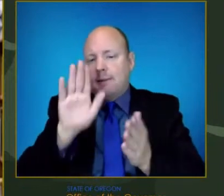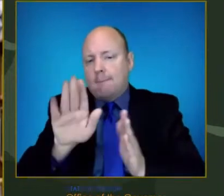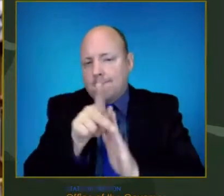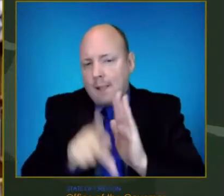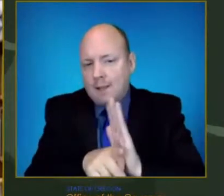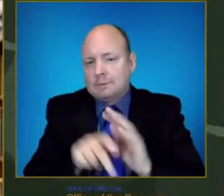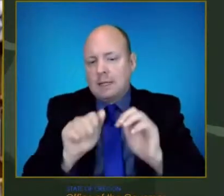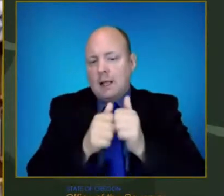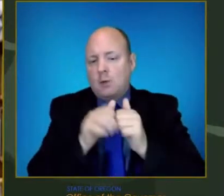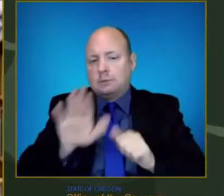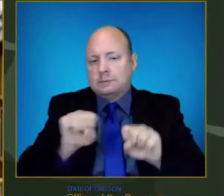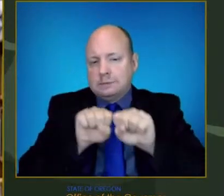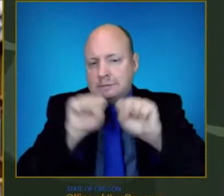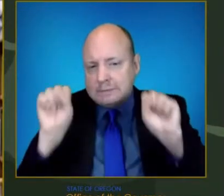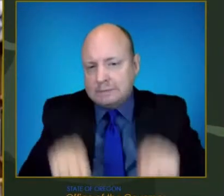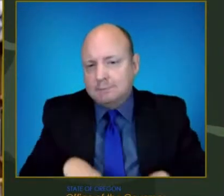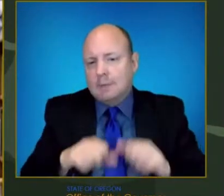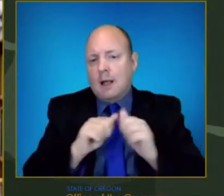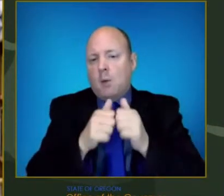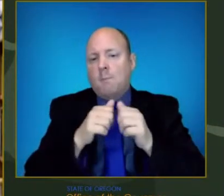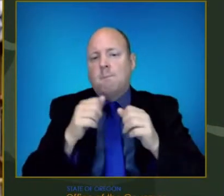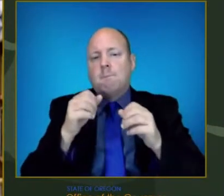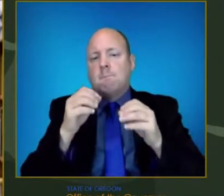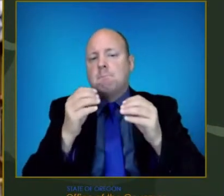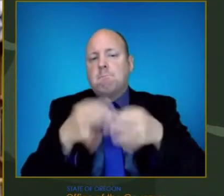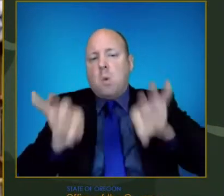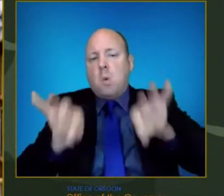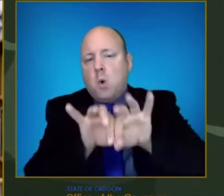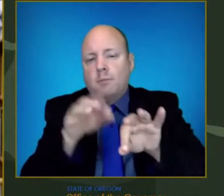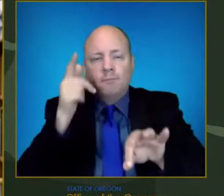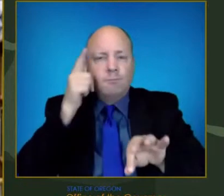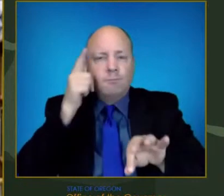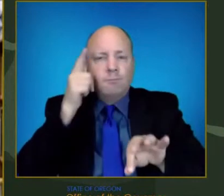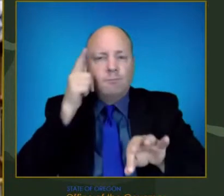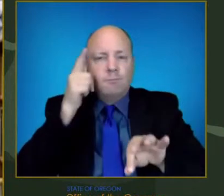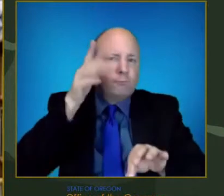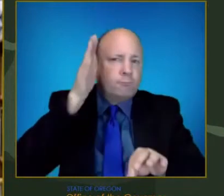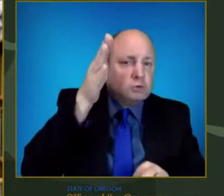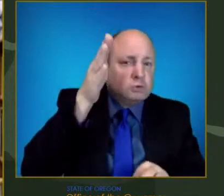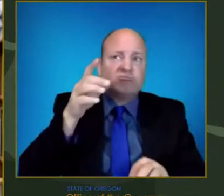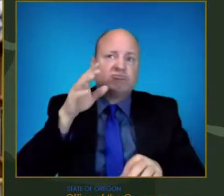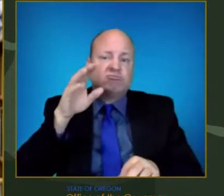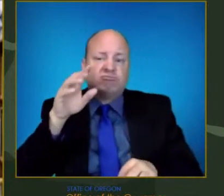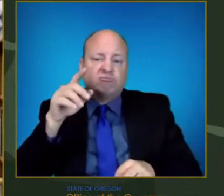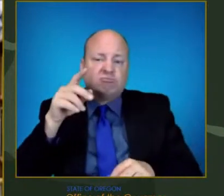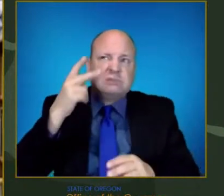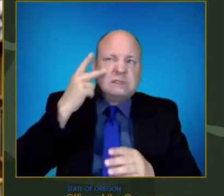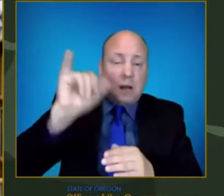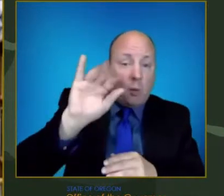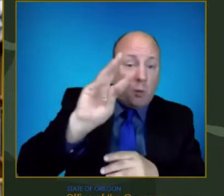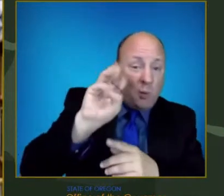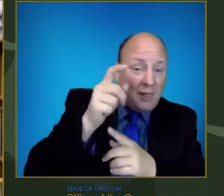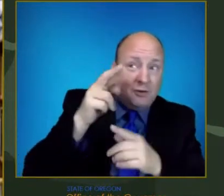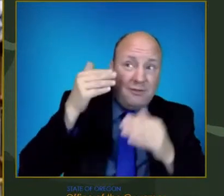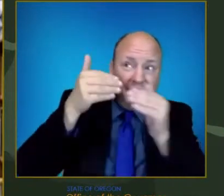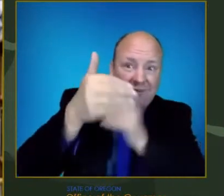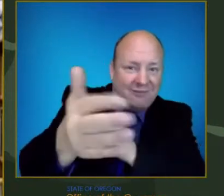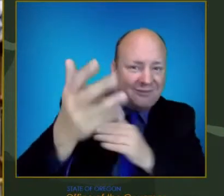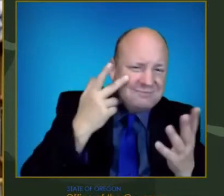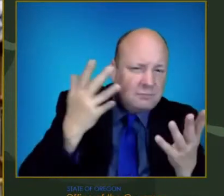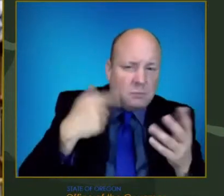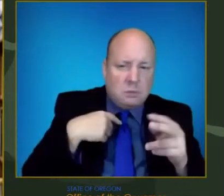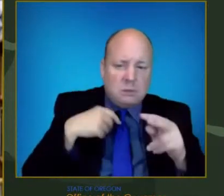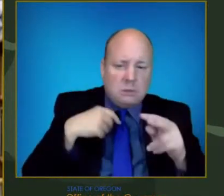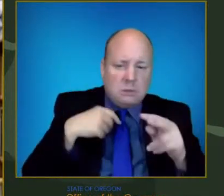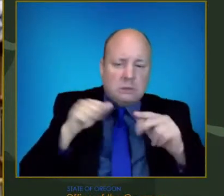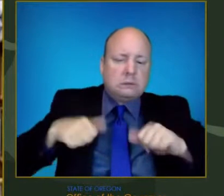as we head into winter. So at this time, our schools are doing incredible work and doing a lot to really limit the number of students who